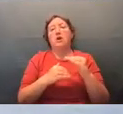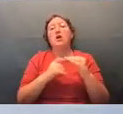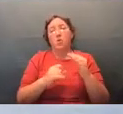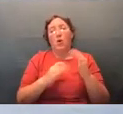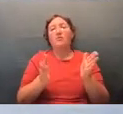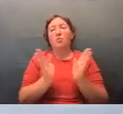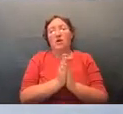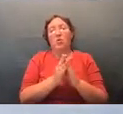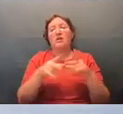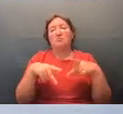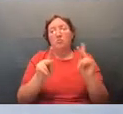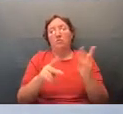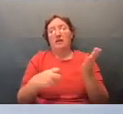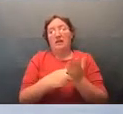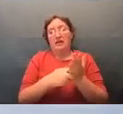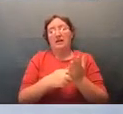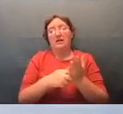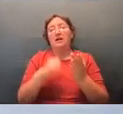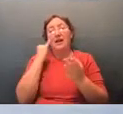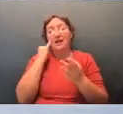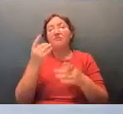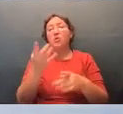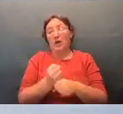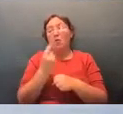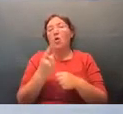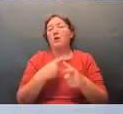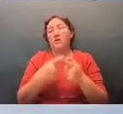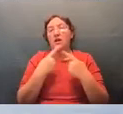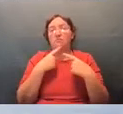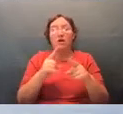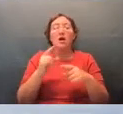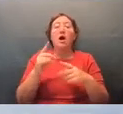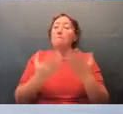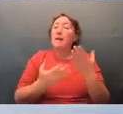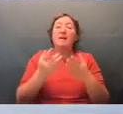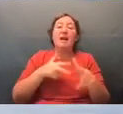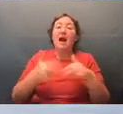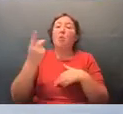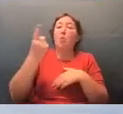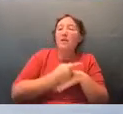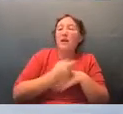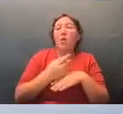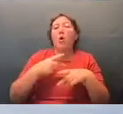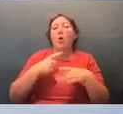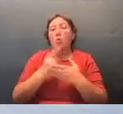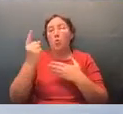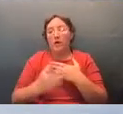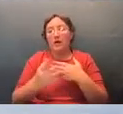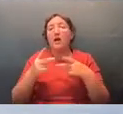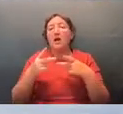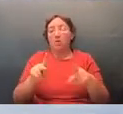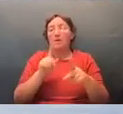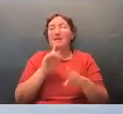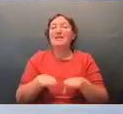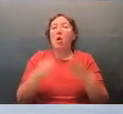permit. If you want to hike Mount Whitney, whether in a day or on a weekend, permits have opened. They are open